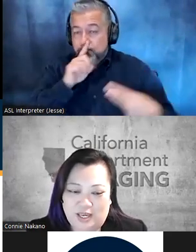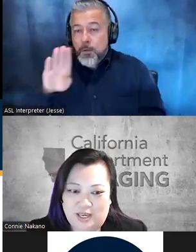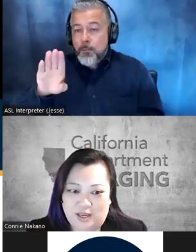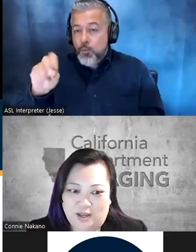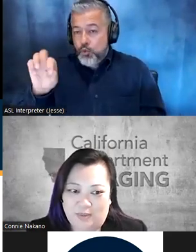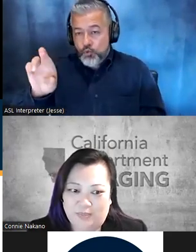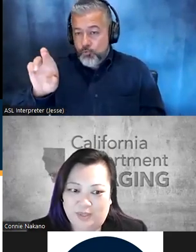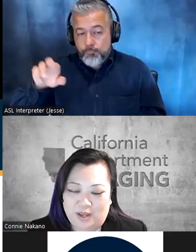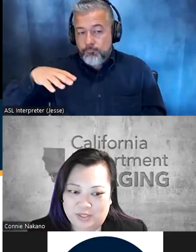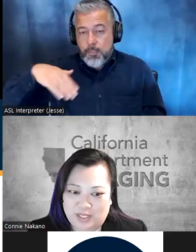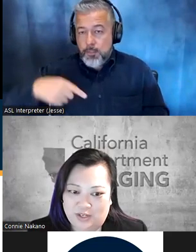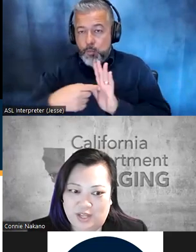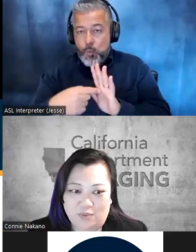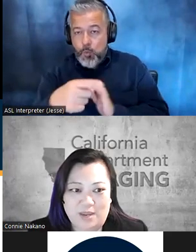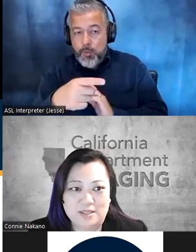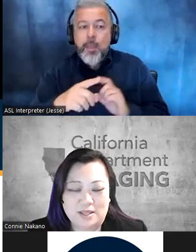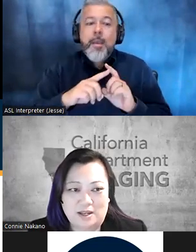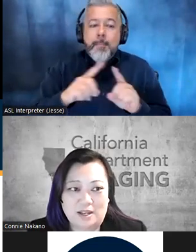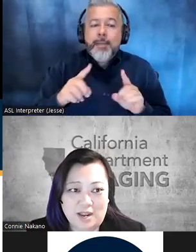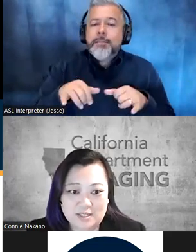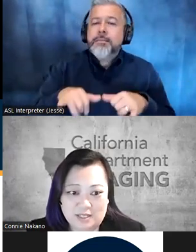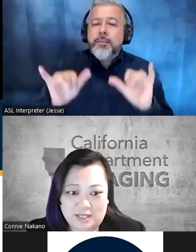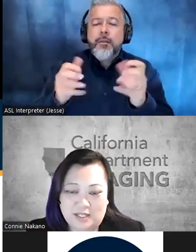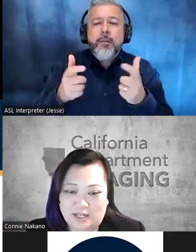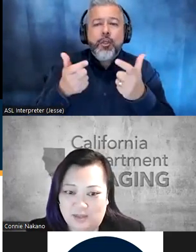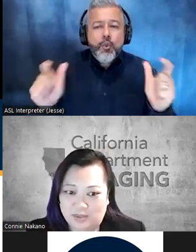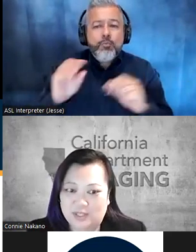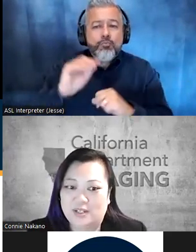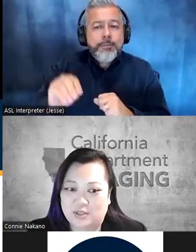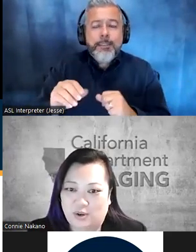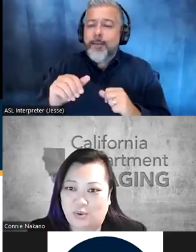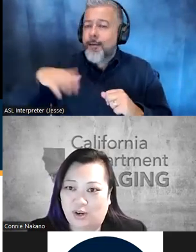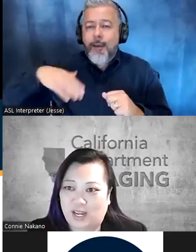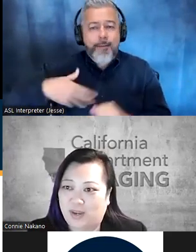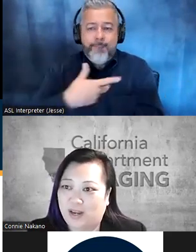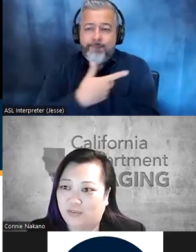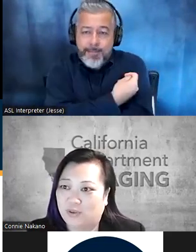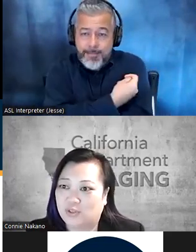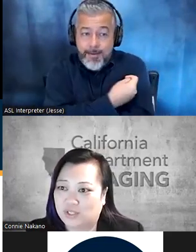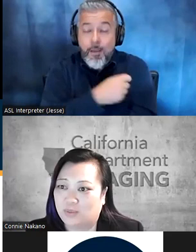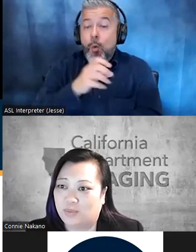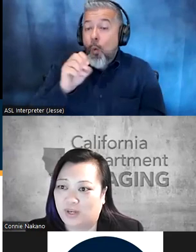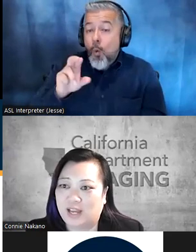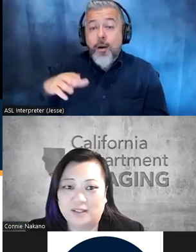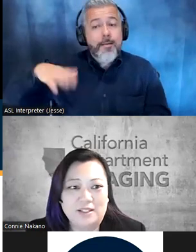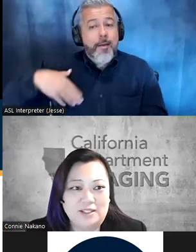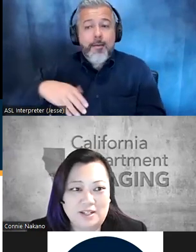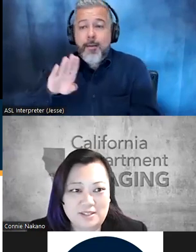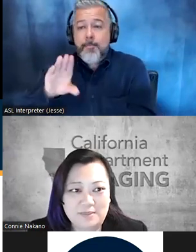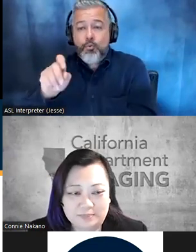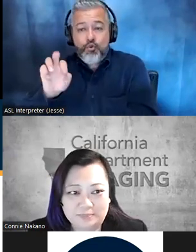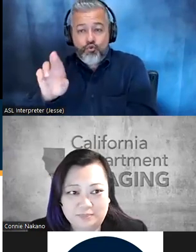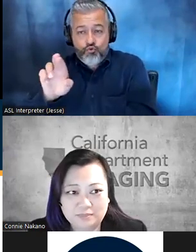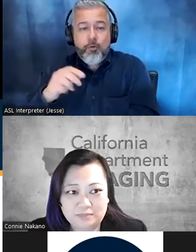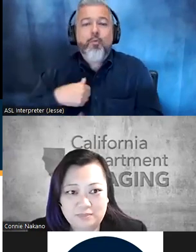still a percentage that remains unvaccinated and unboosted. So our campaign efforts are still promoting that. Next